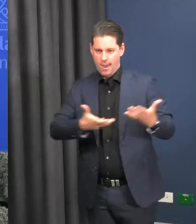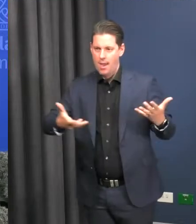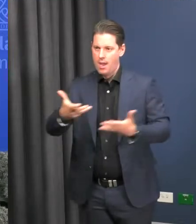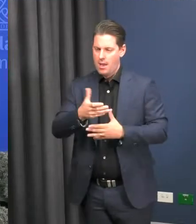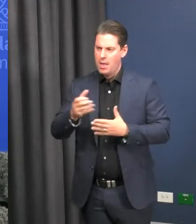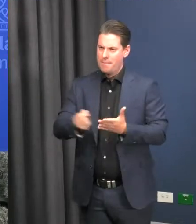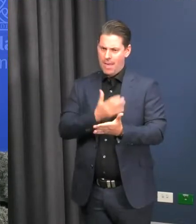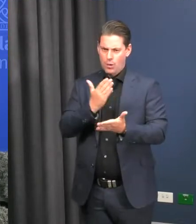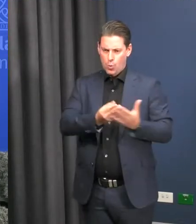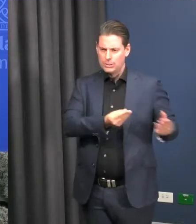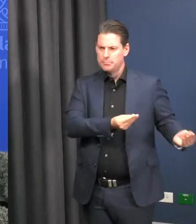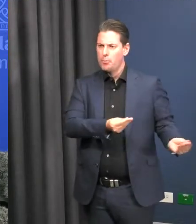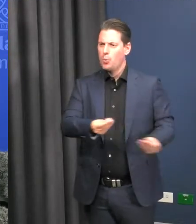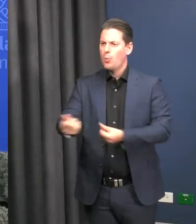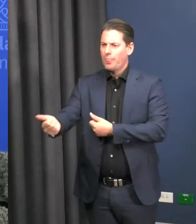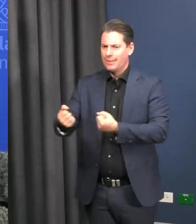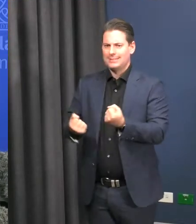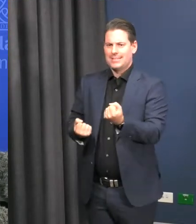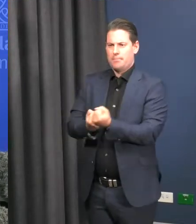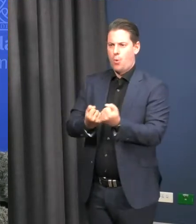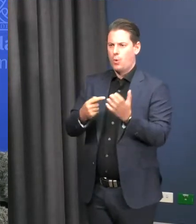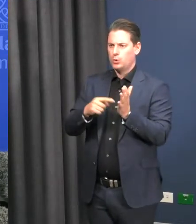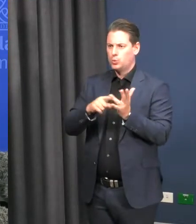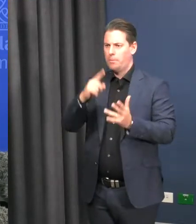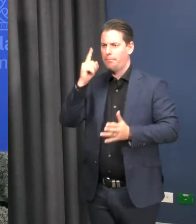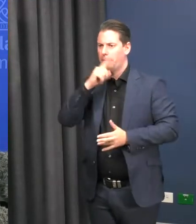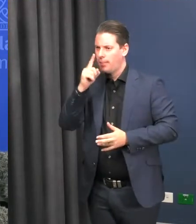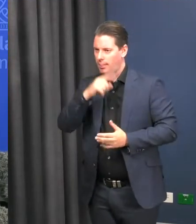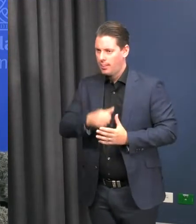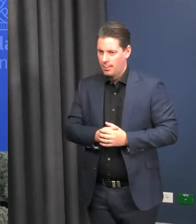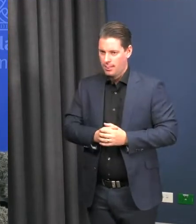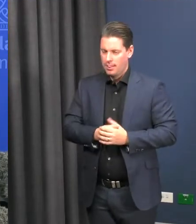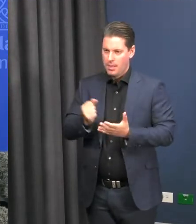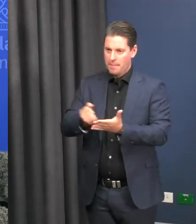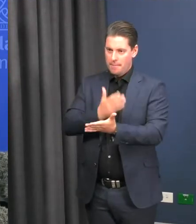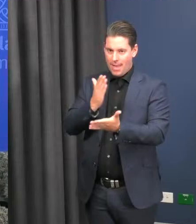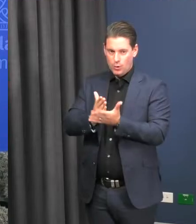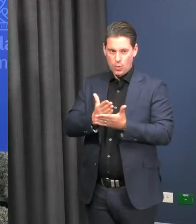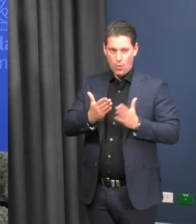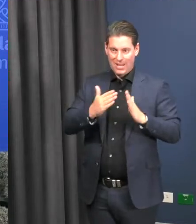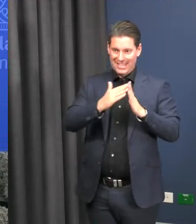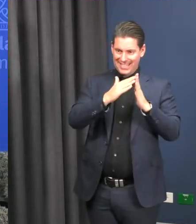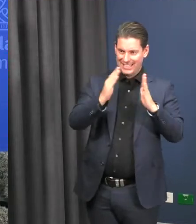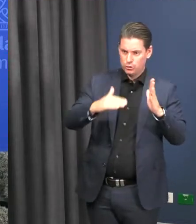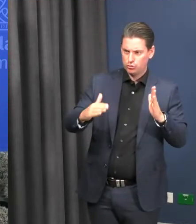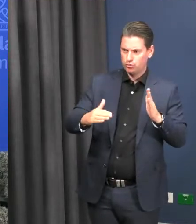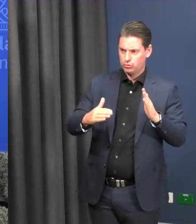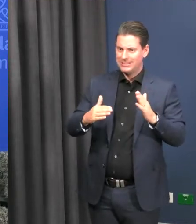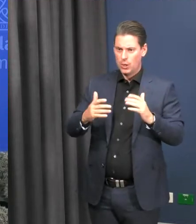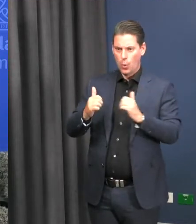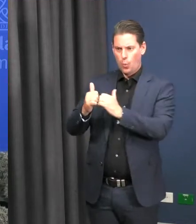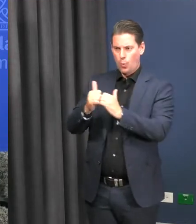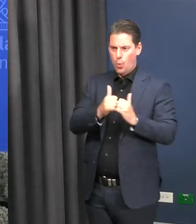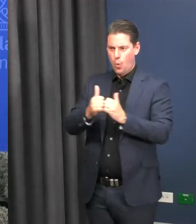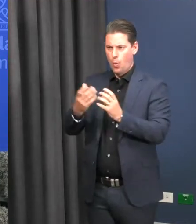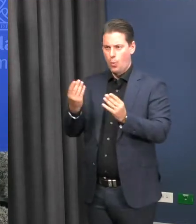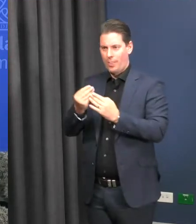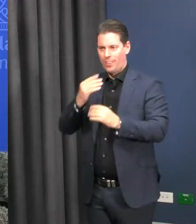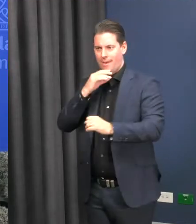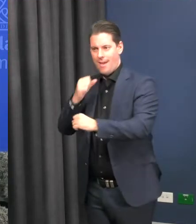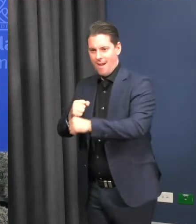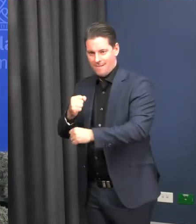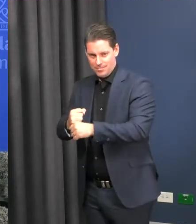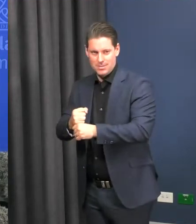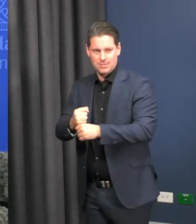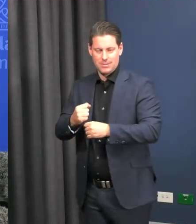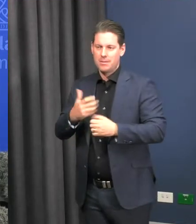seamless response, to ensure that industry is working hand in hand with the levels of government to make sure